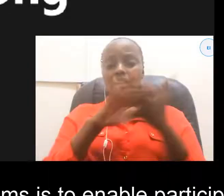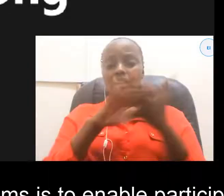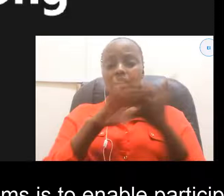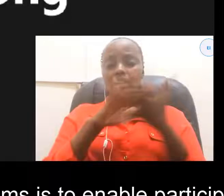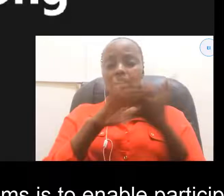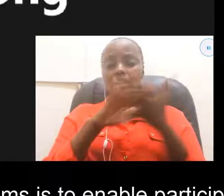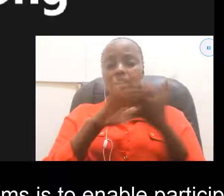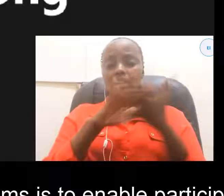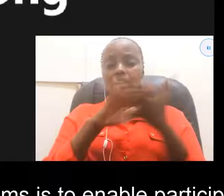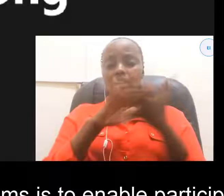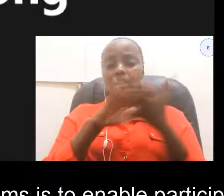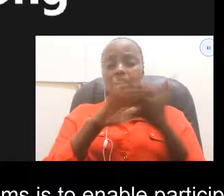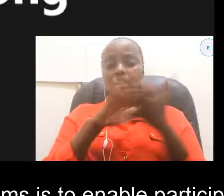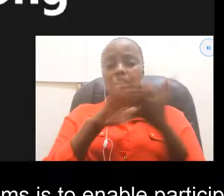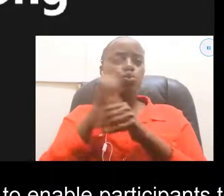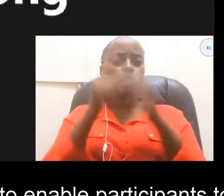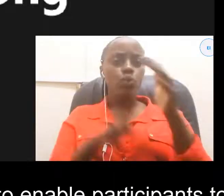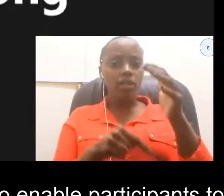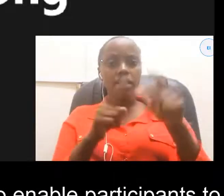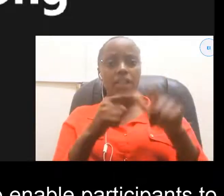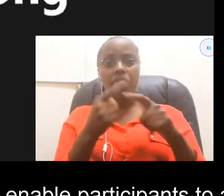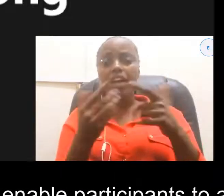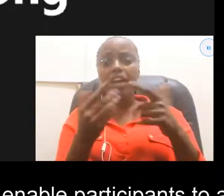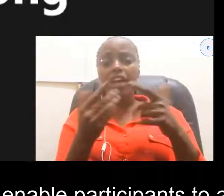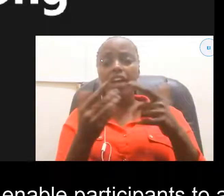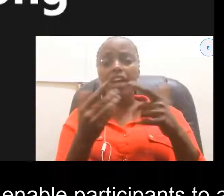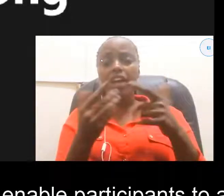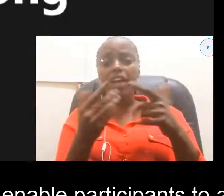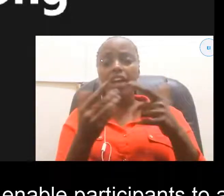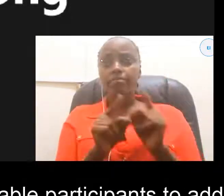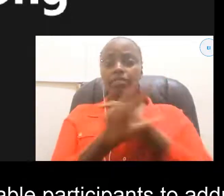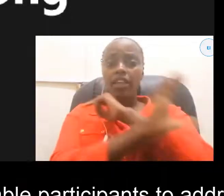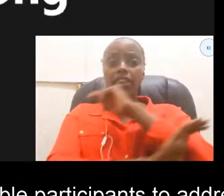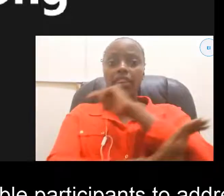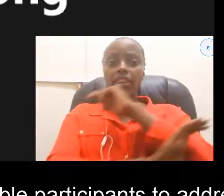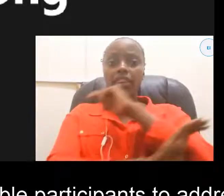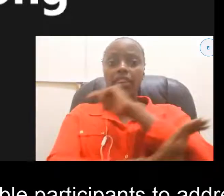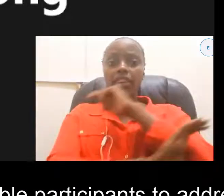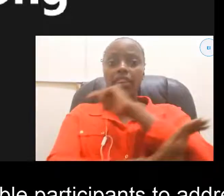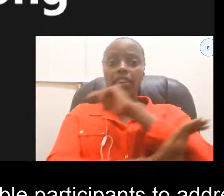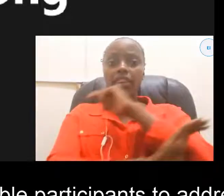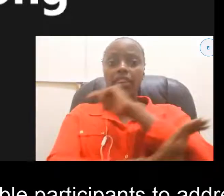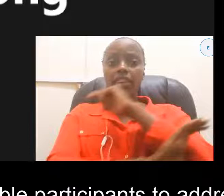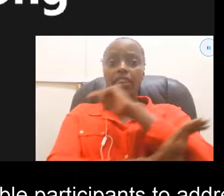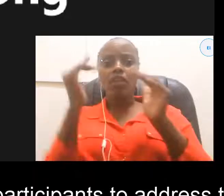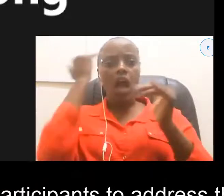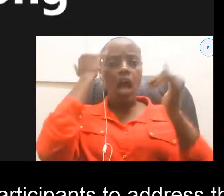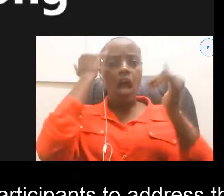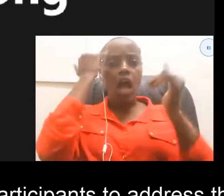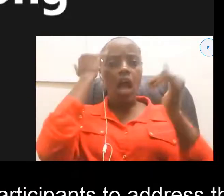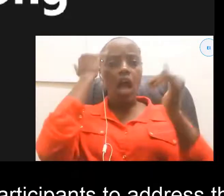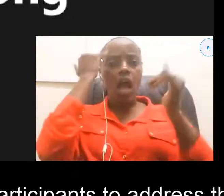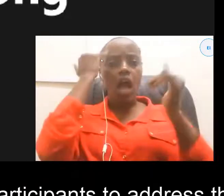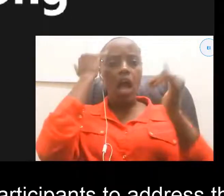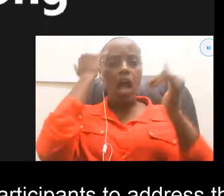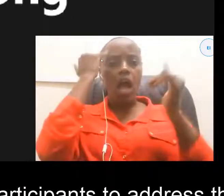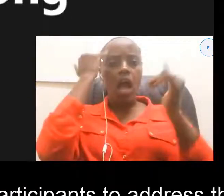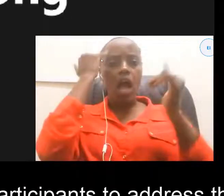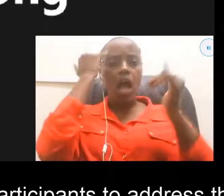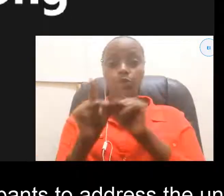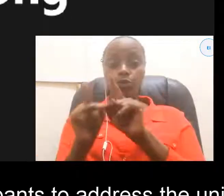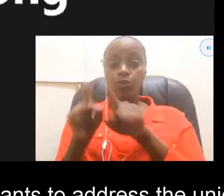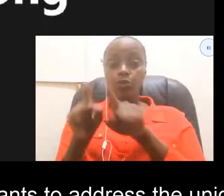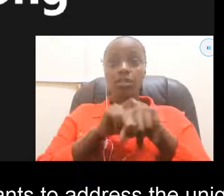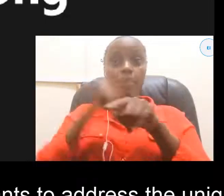need to do at the country level, at the regional level? What ideas do we have, even as we think